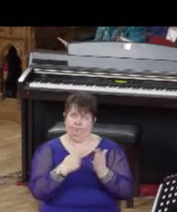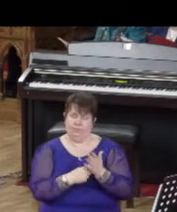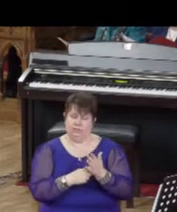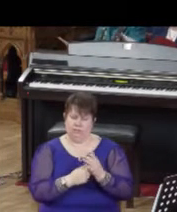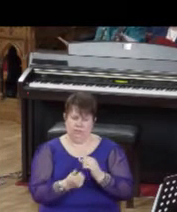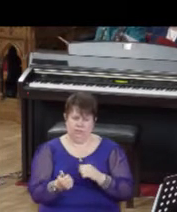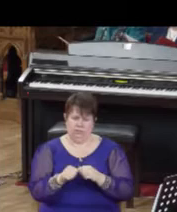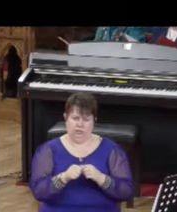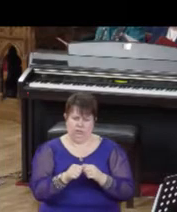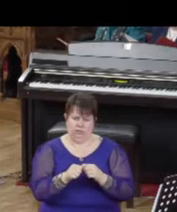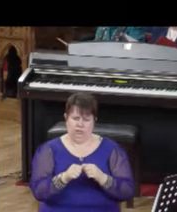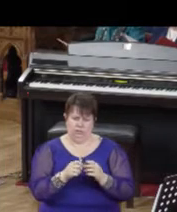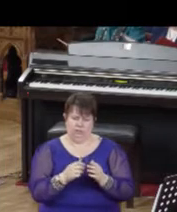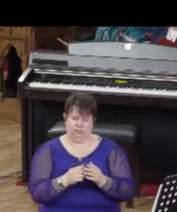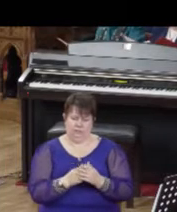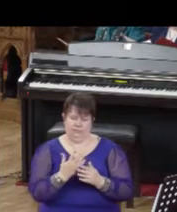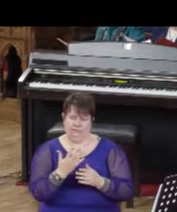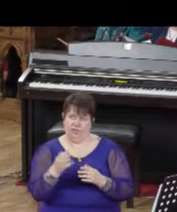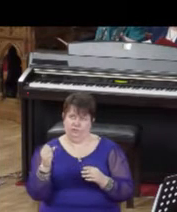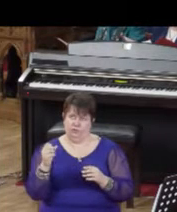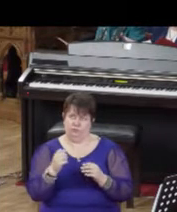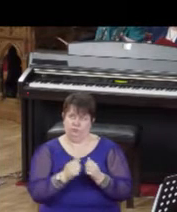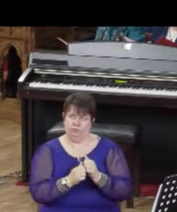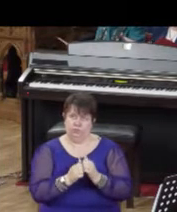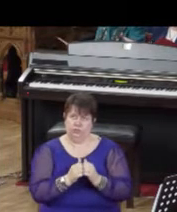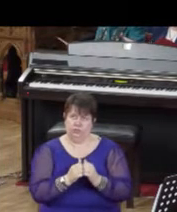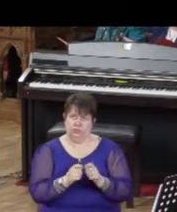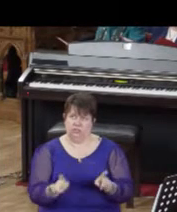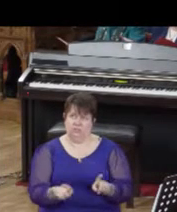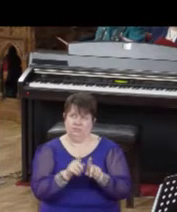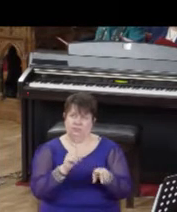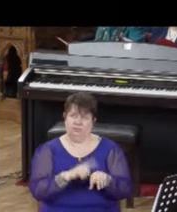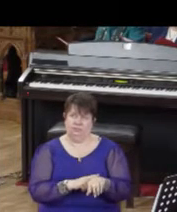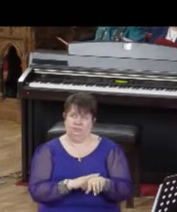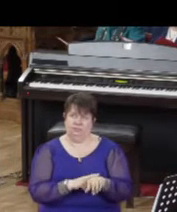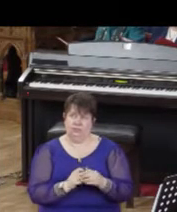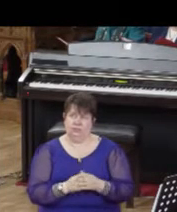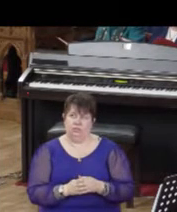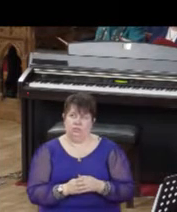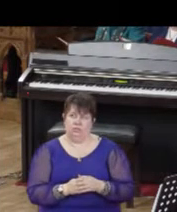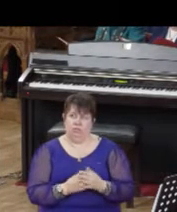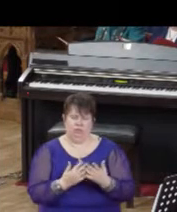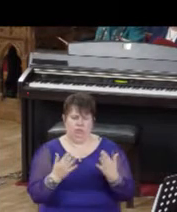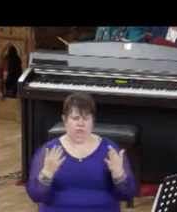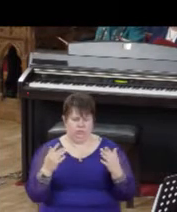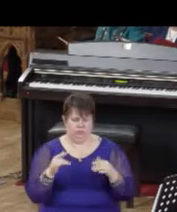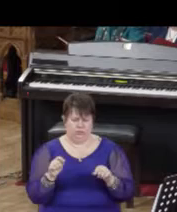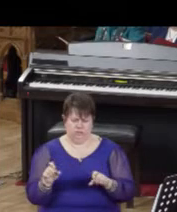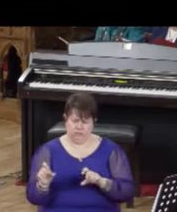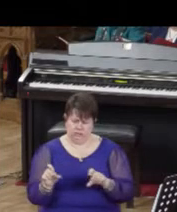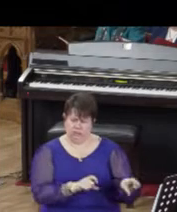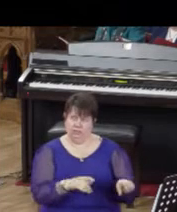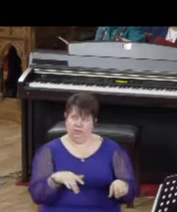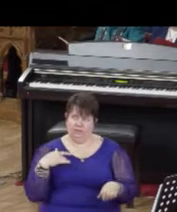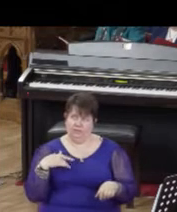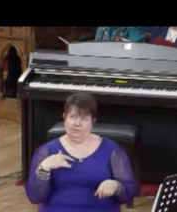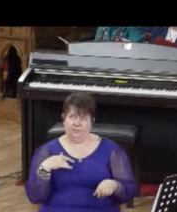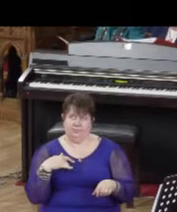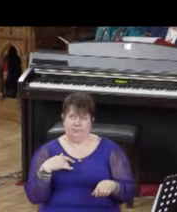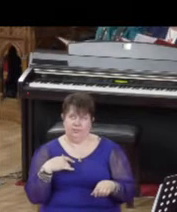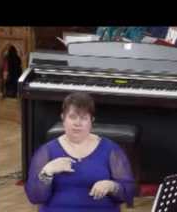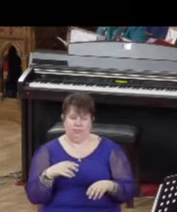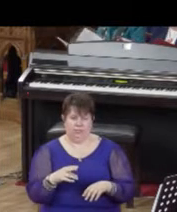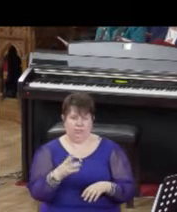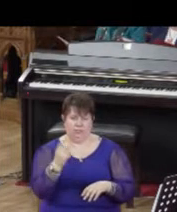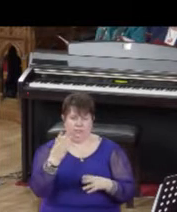500 of the brothers at the same time, most of whom are still living, though some